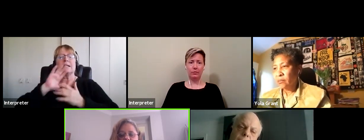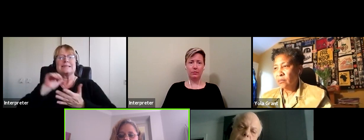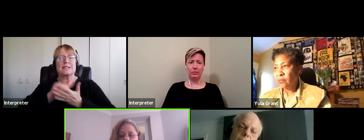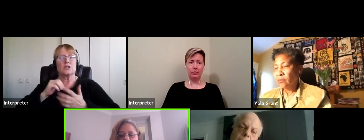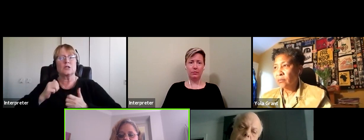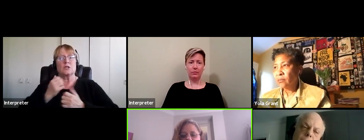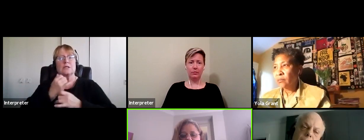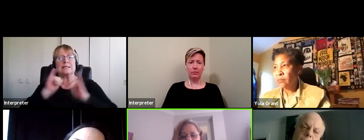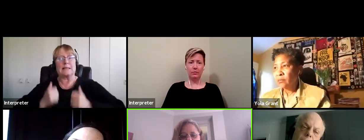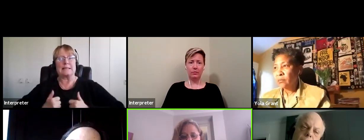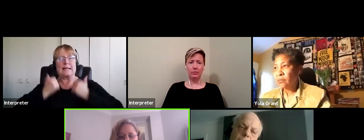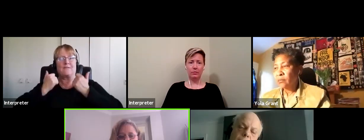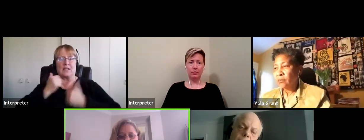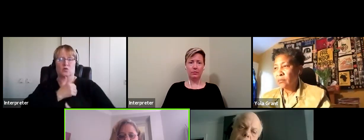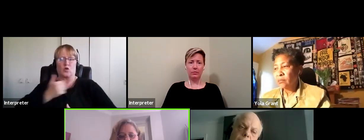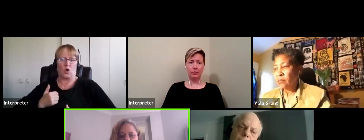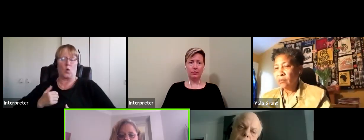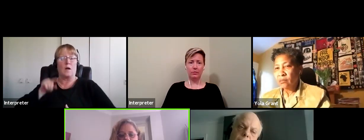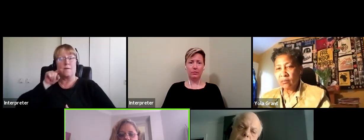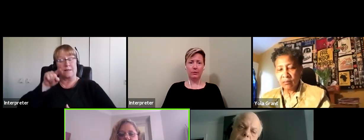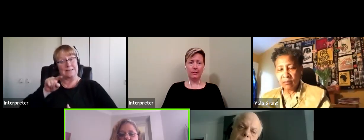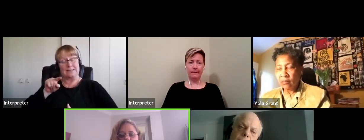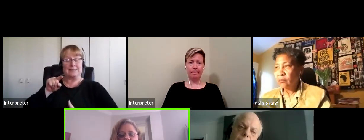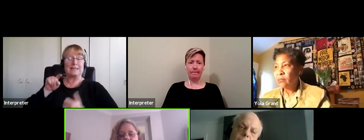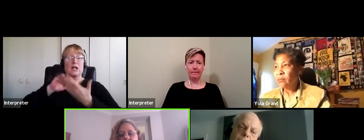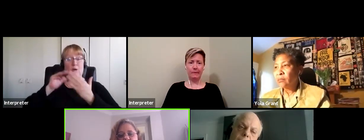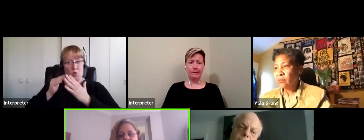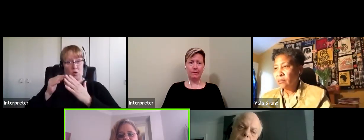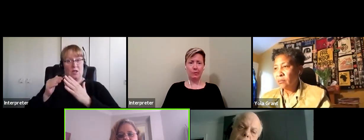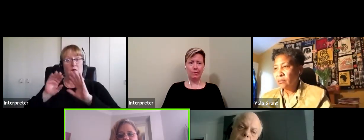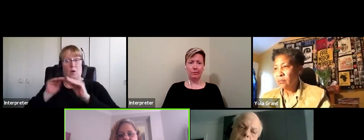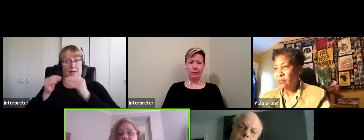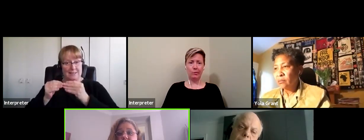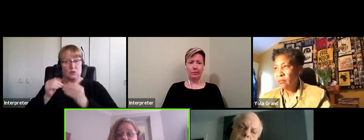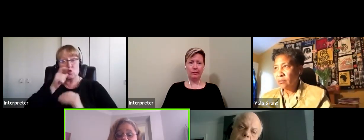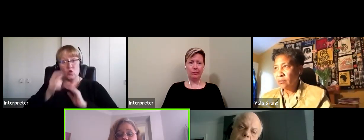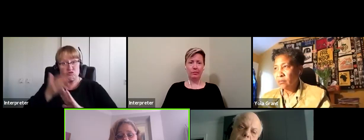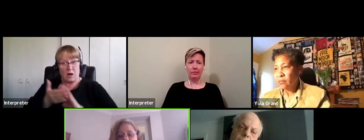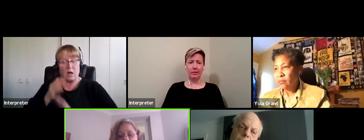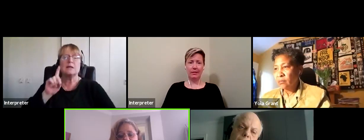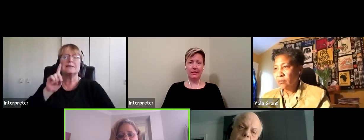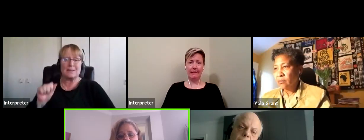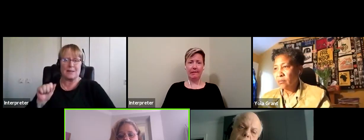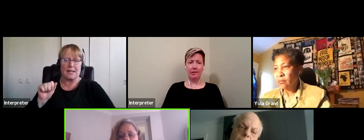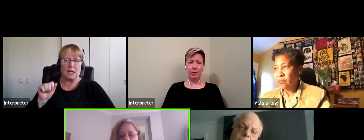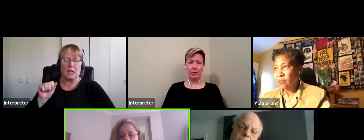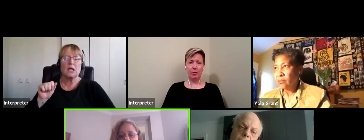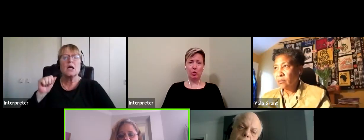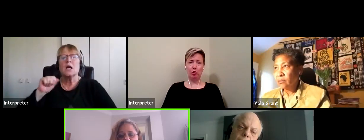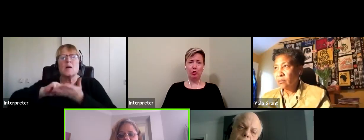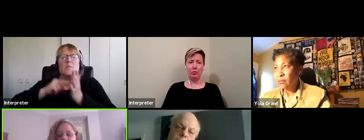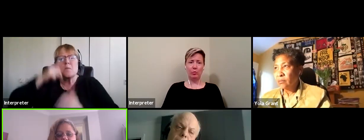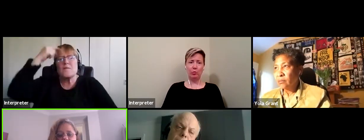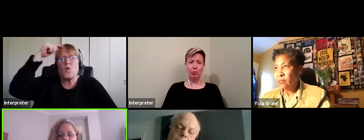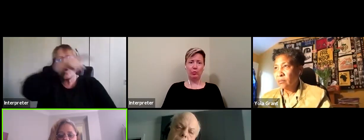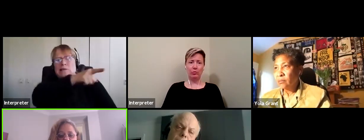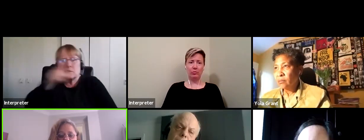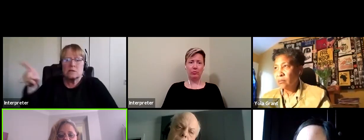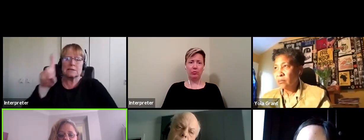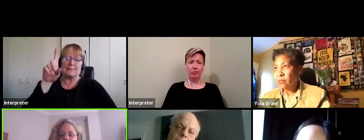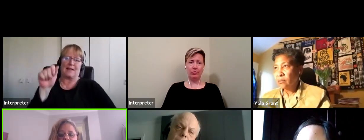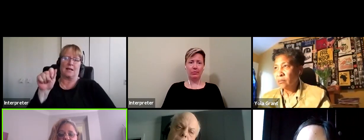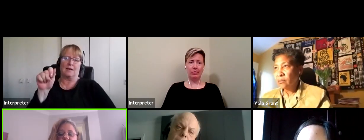is a community-based resource organization run by people with disabilities for people with disabilities. CILT is the